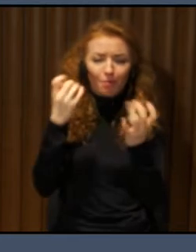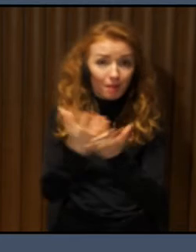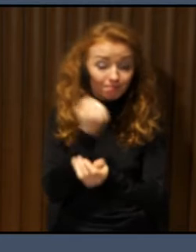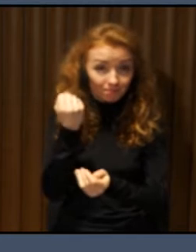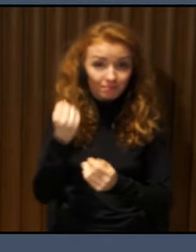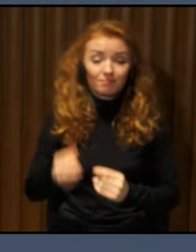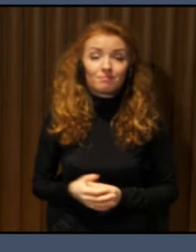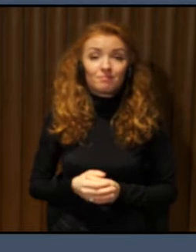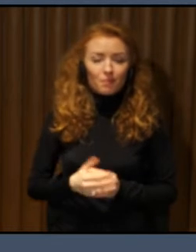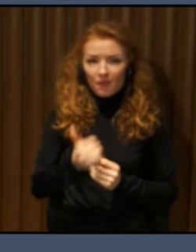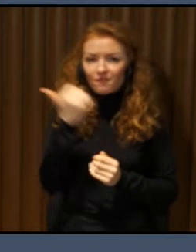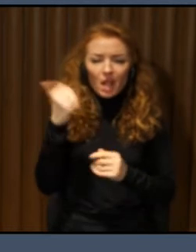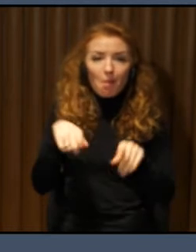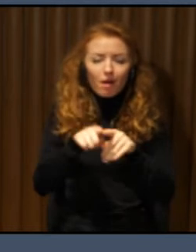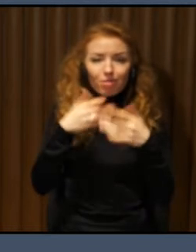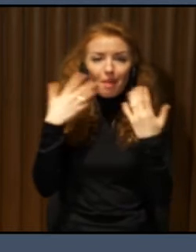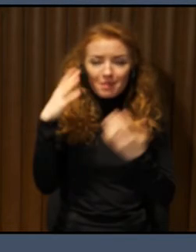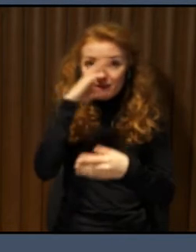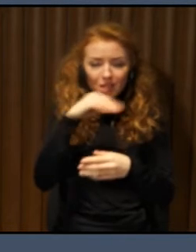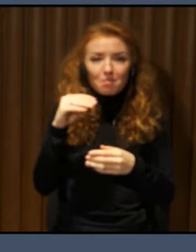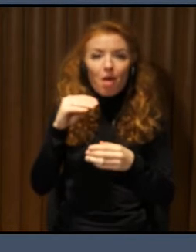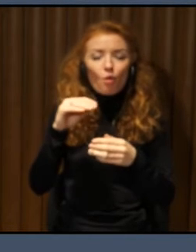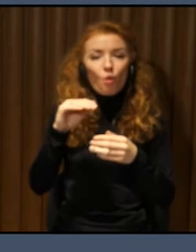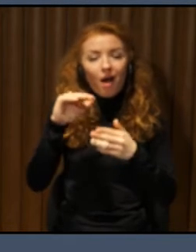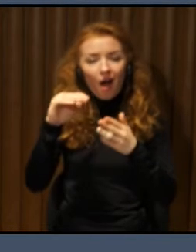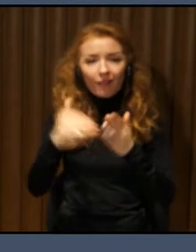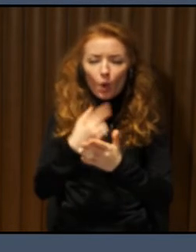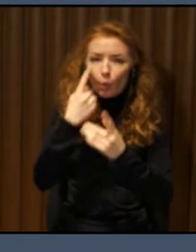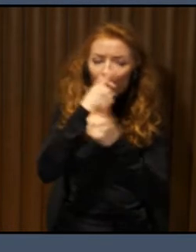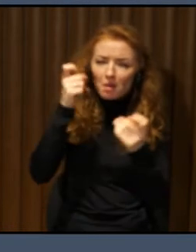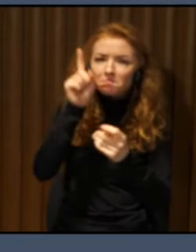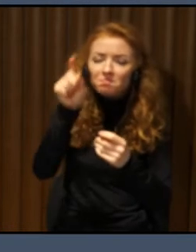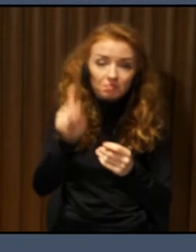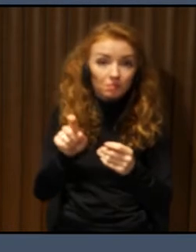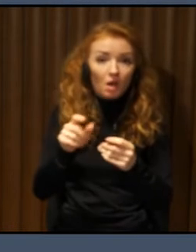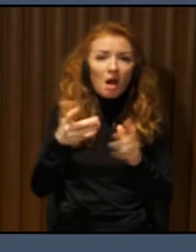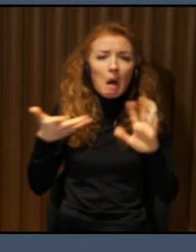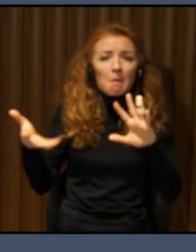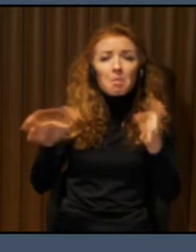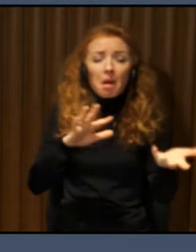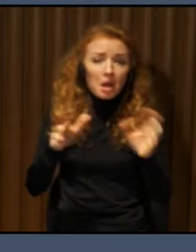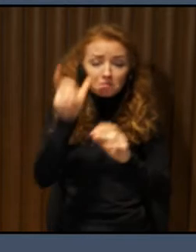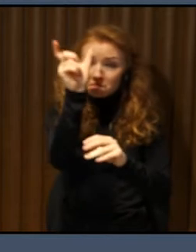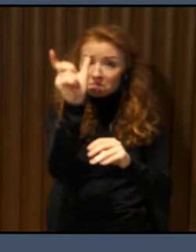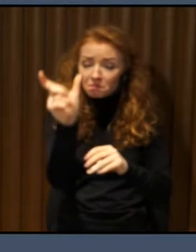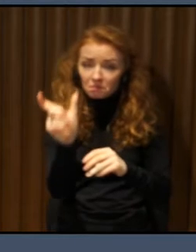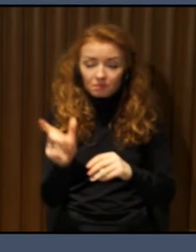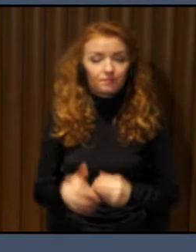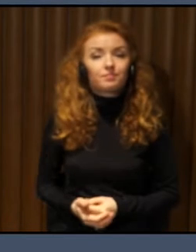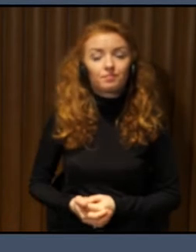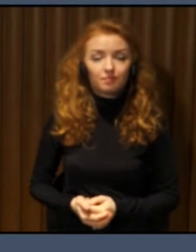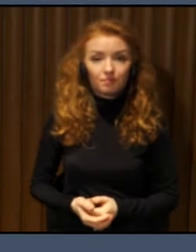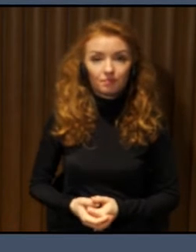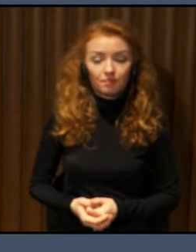to. Or even just, if you Google, you only get a subset of what you could actually access, which might be newer contact or better